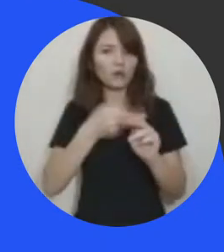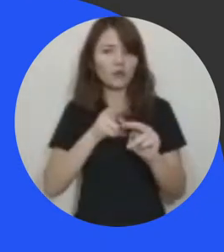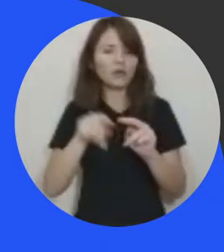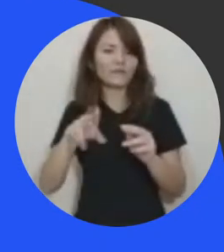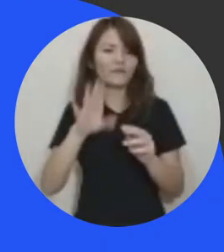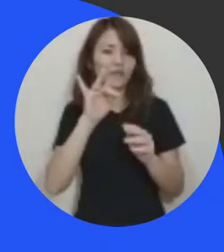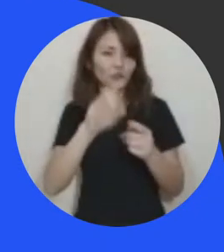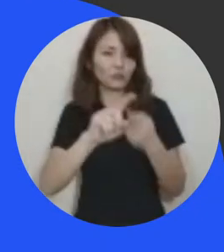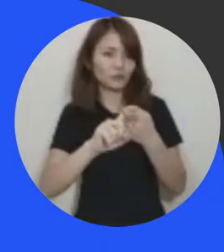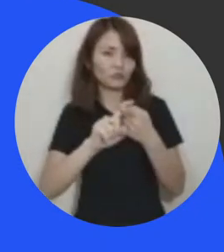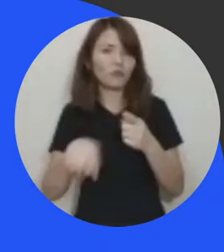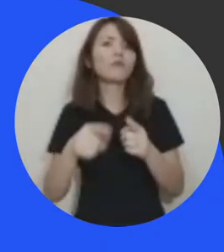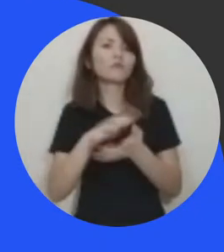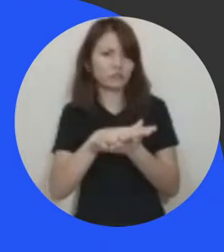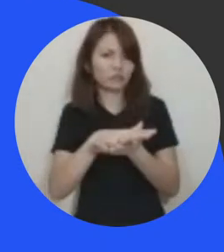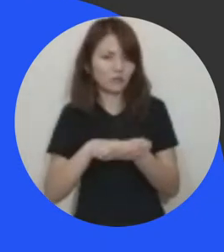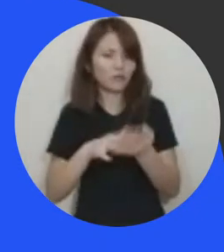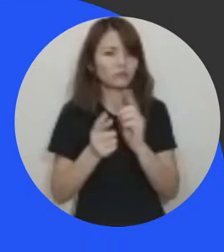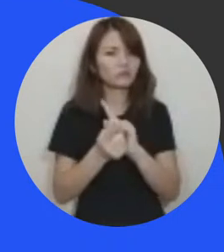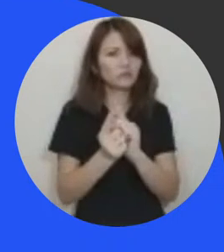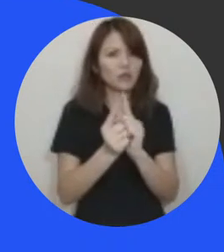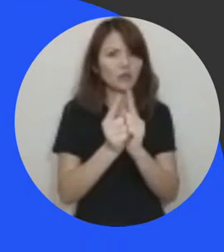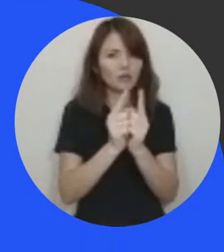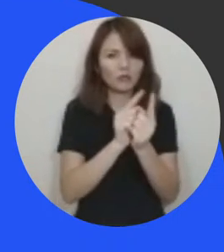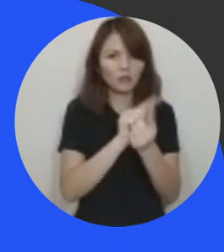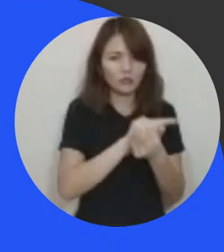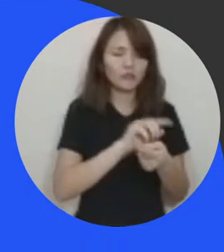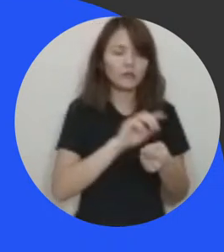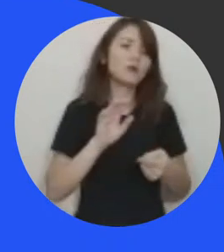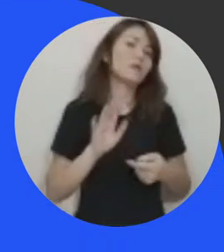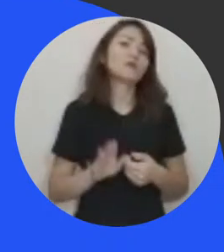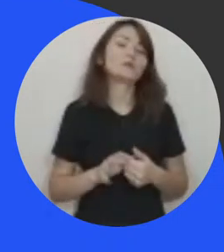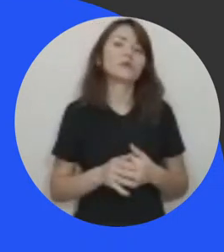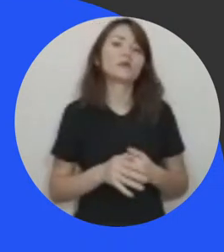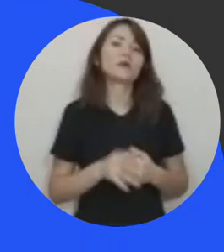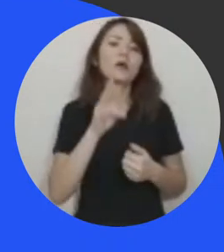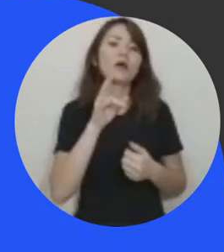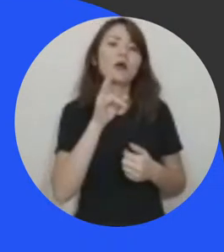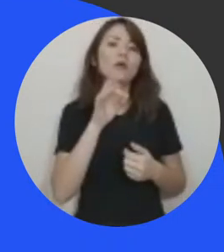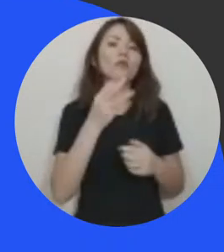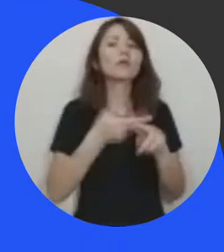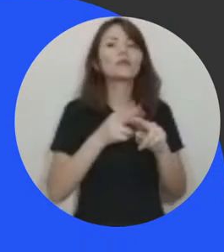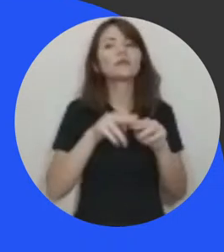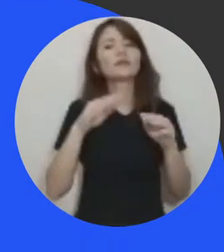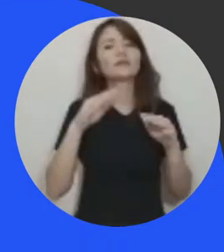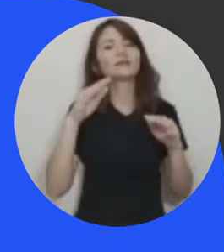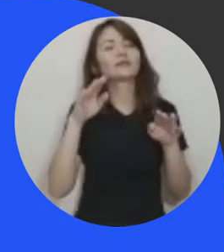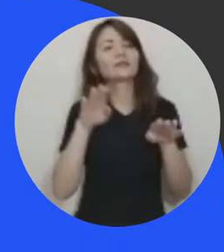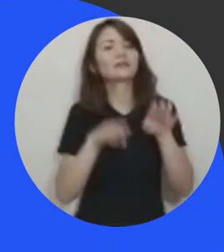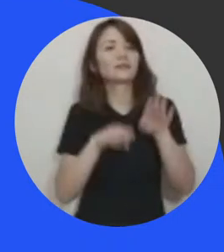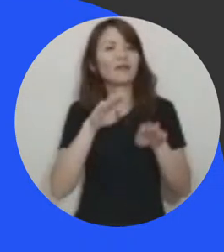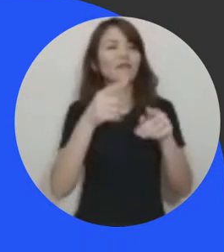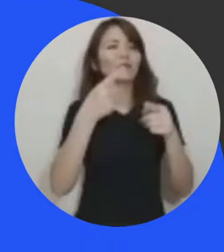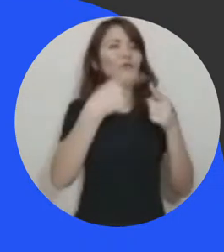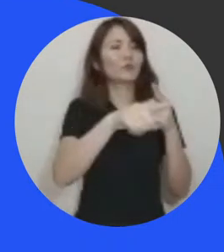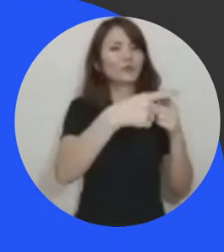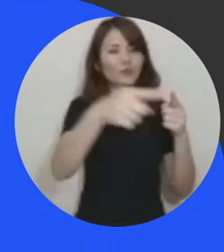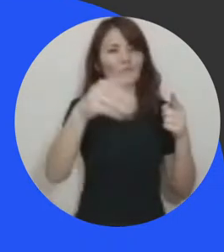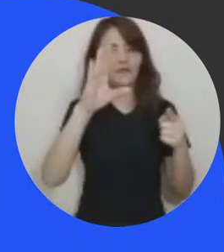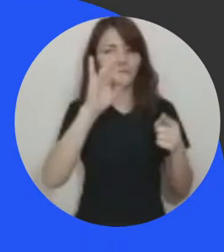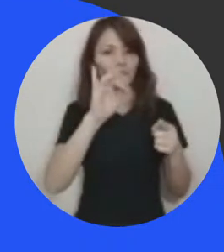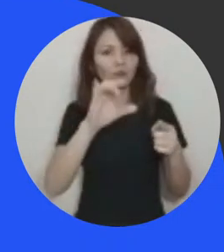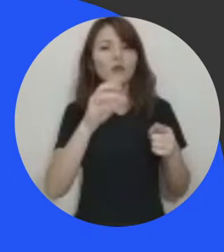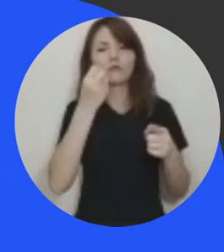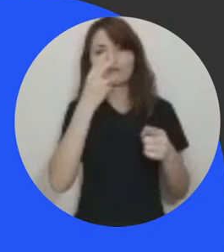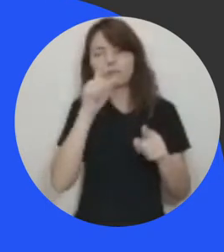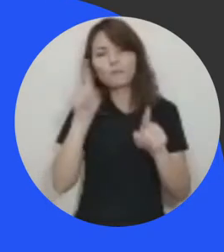but in absolute terms compared to other viruses is actually still quite similar to that original strain that jumped the